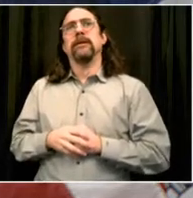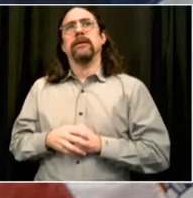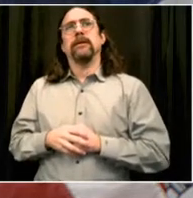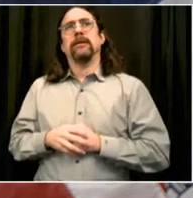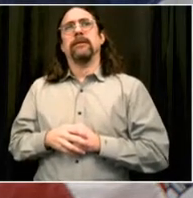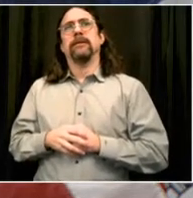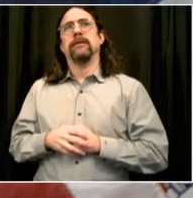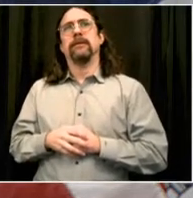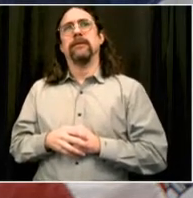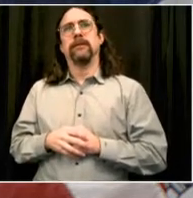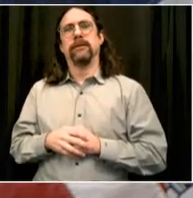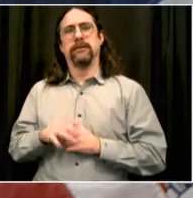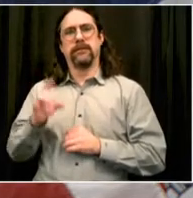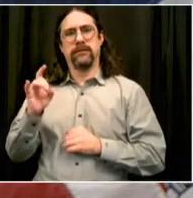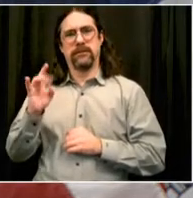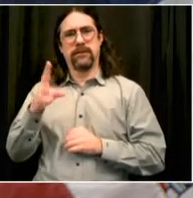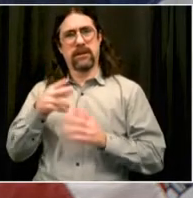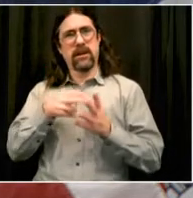is Rima from Chalkbeat.